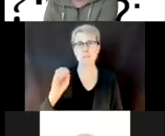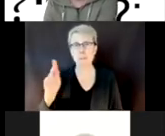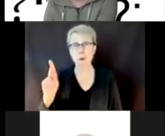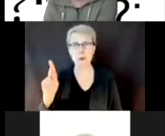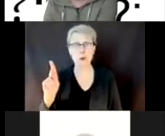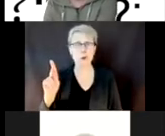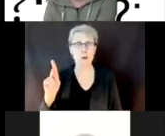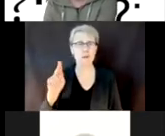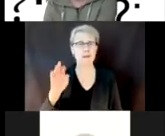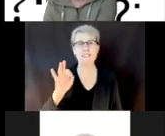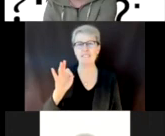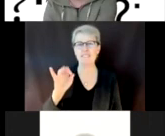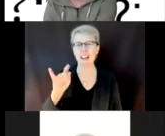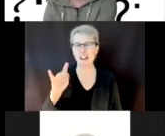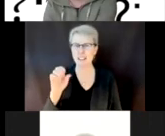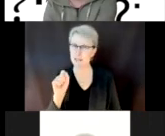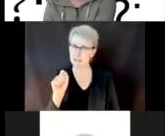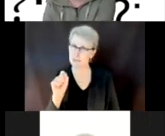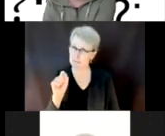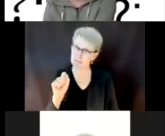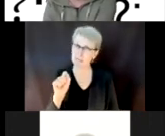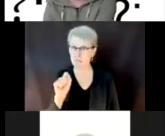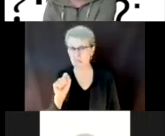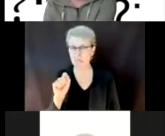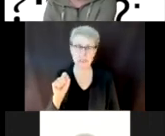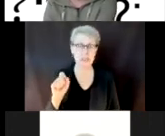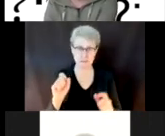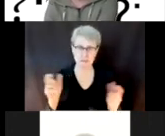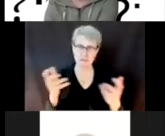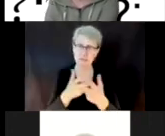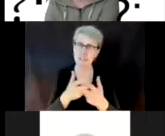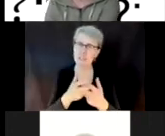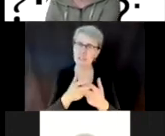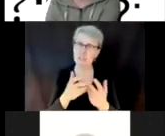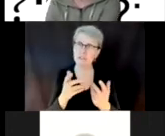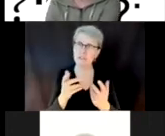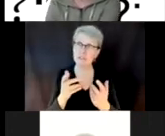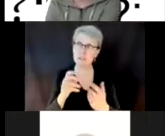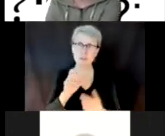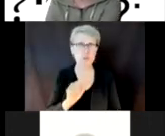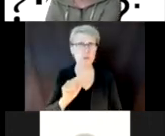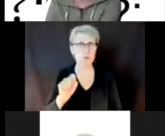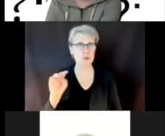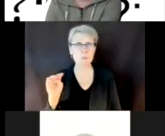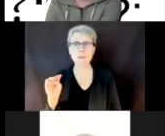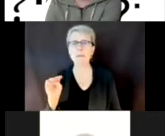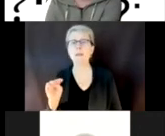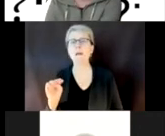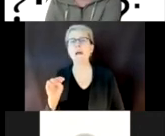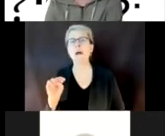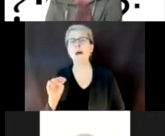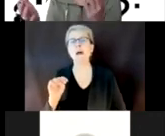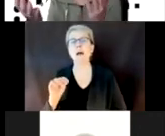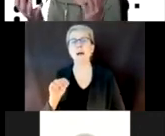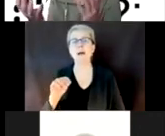on social media? Flipbook files. Can you comment on if that's an effective tool? And I